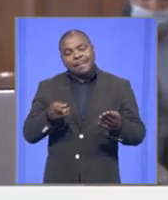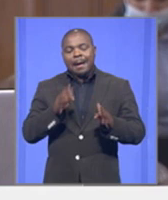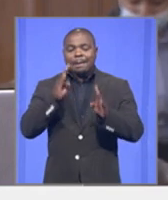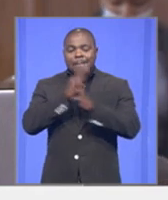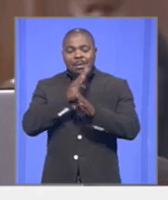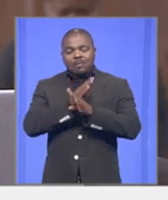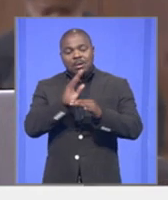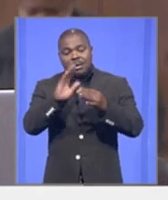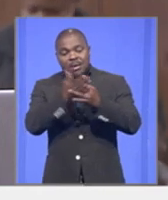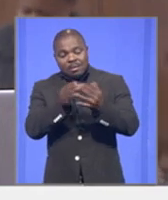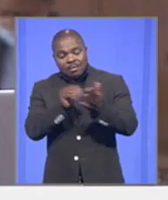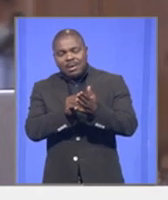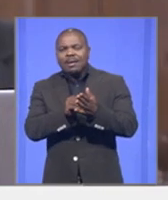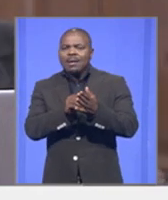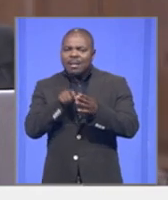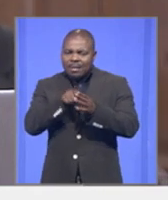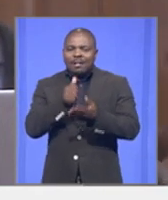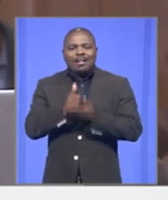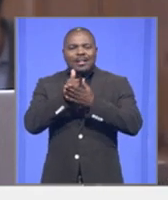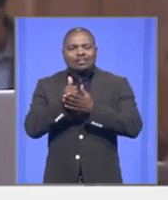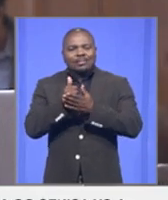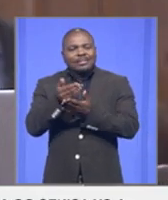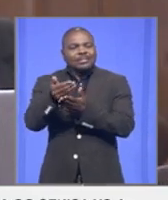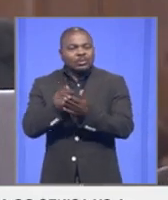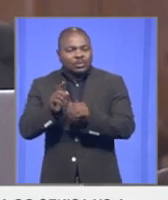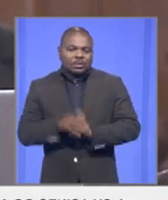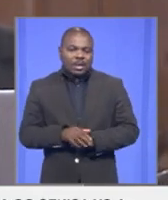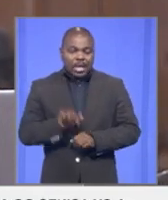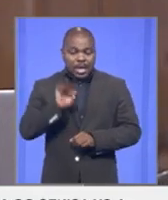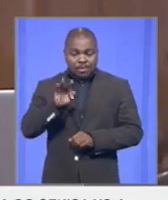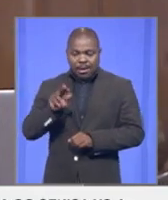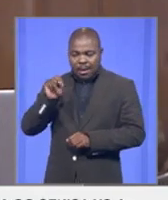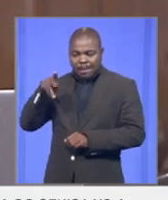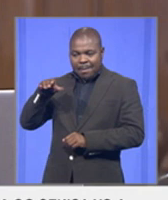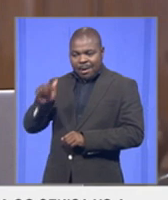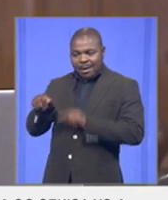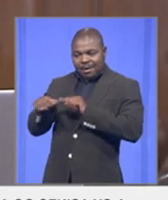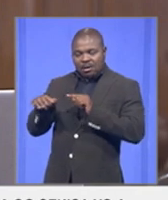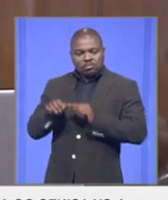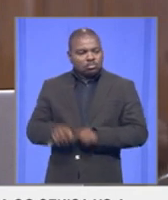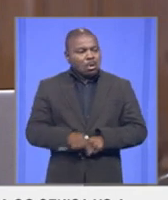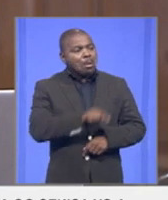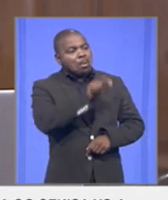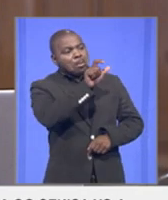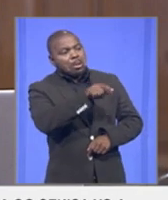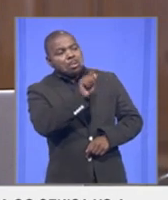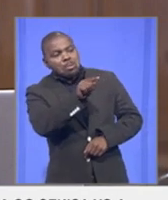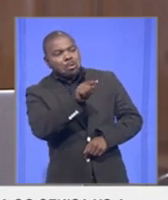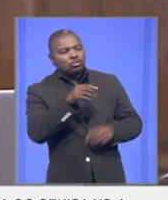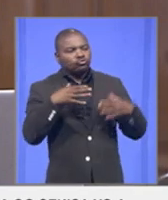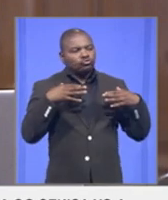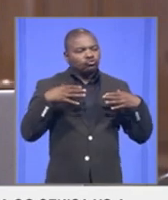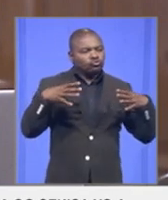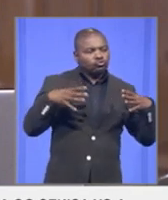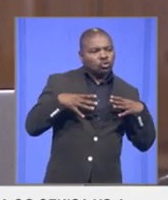safeguard against a possibility of the NPA being indifferent